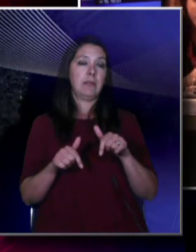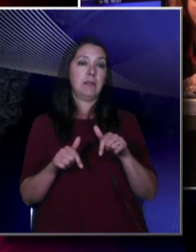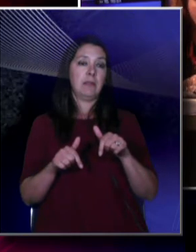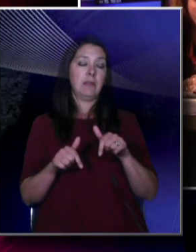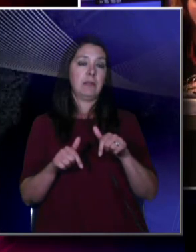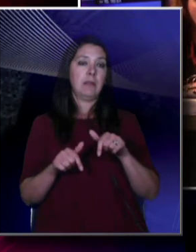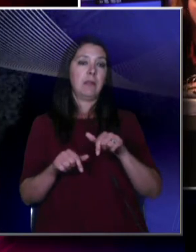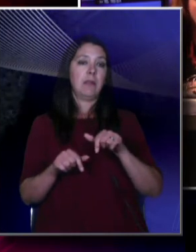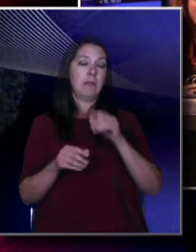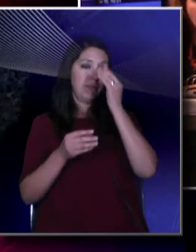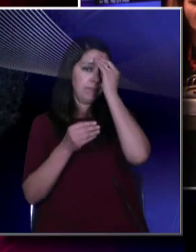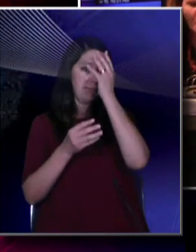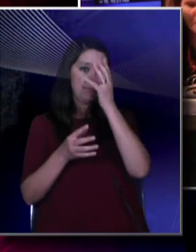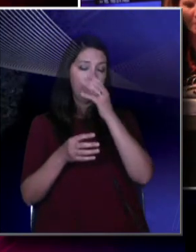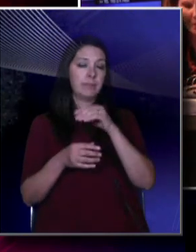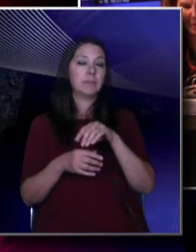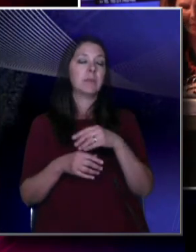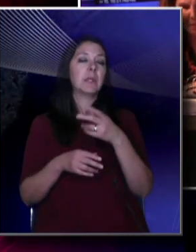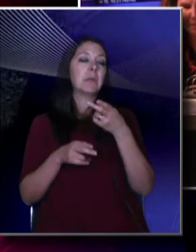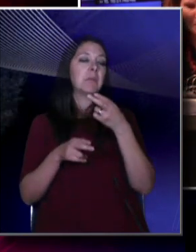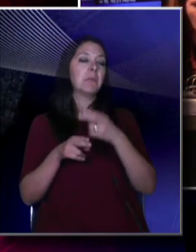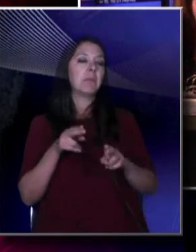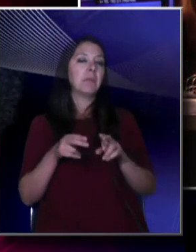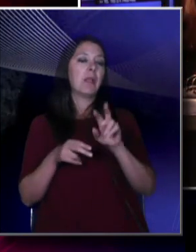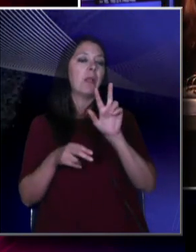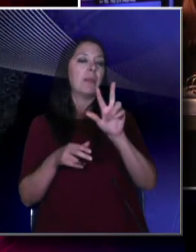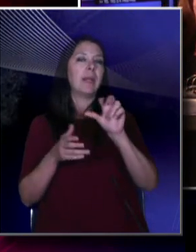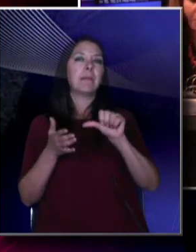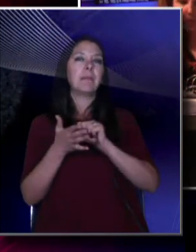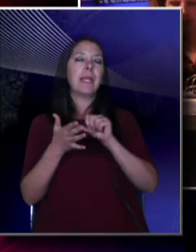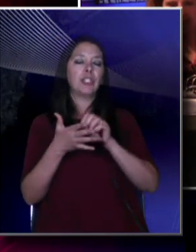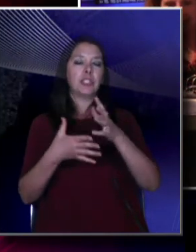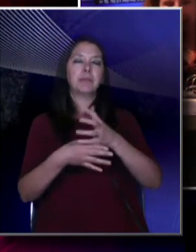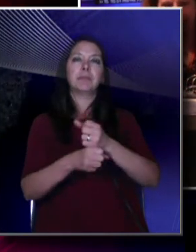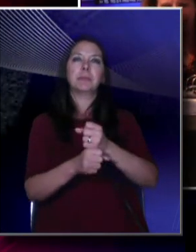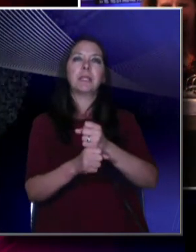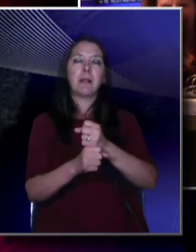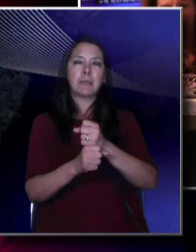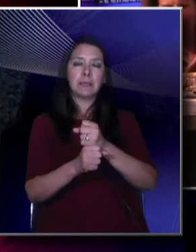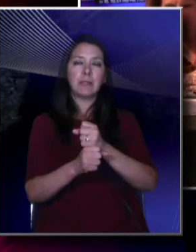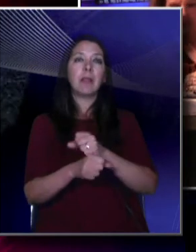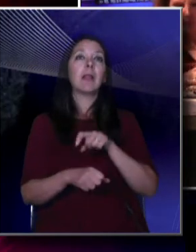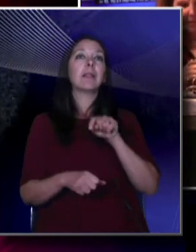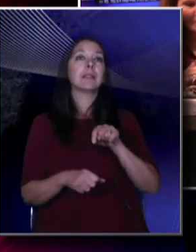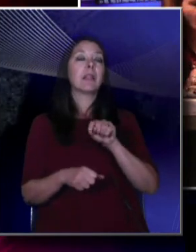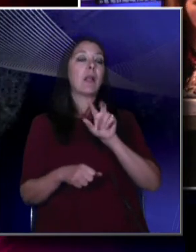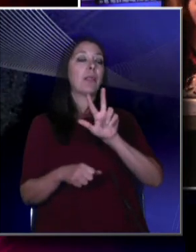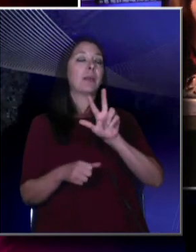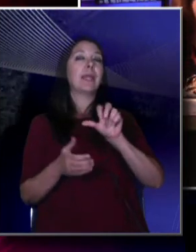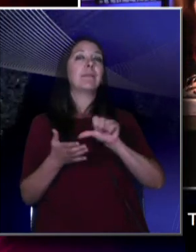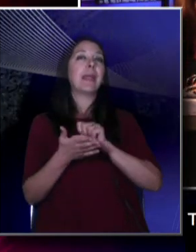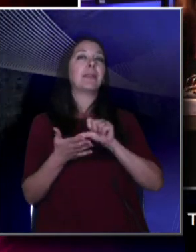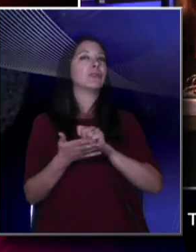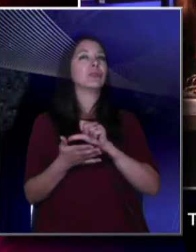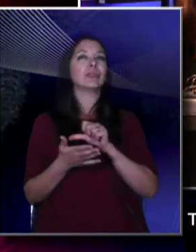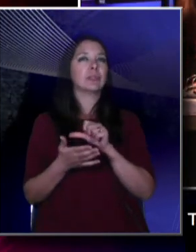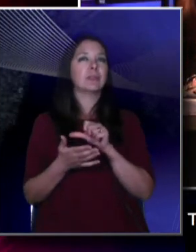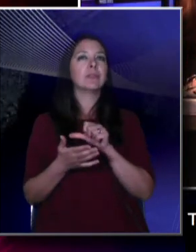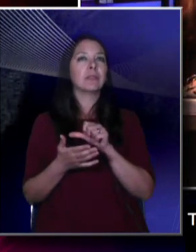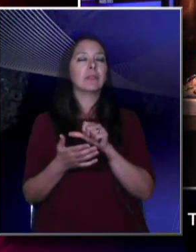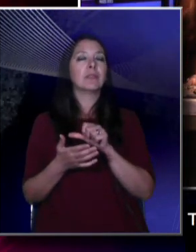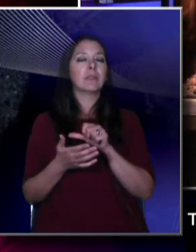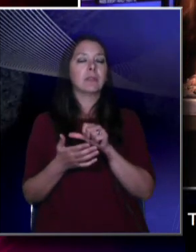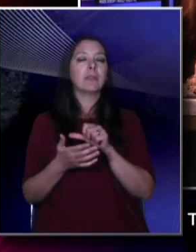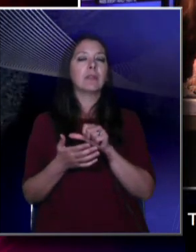three-page synopsis here. The 3 pages doesn't really fully reflect